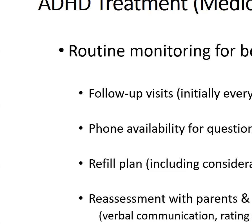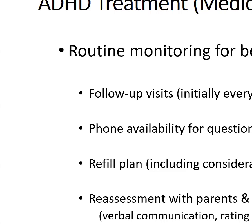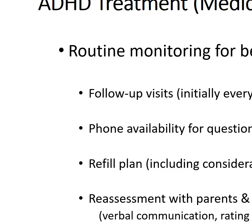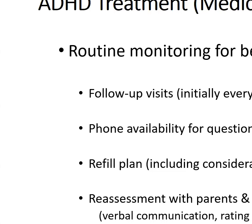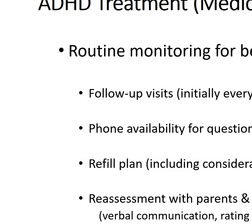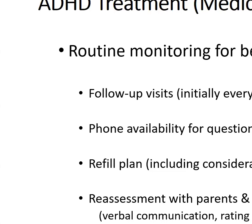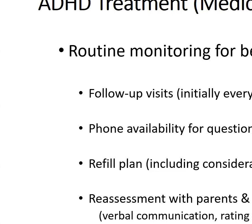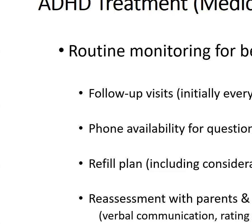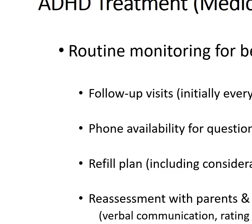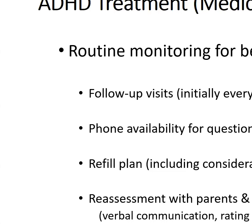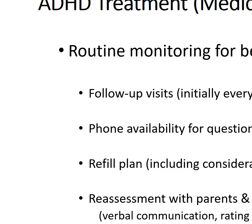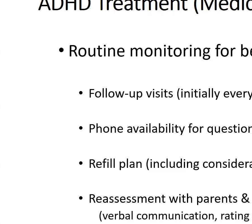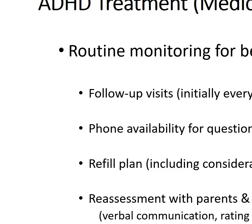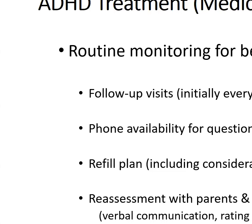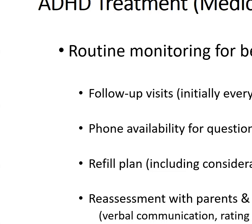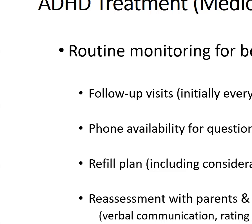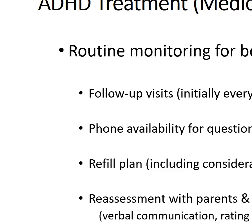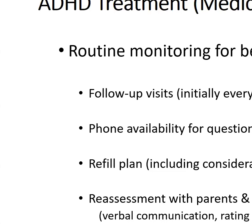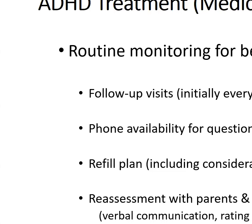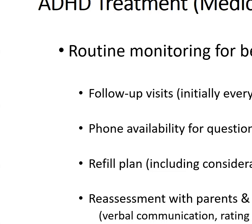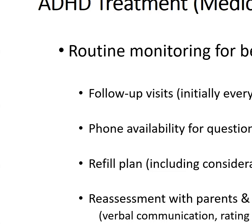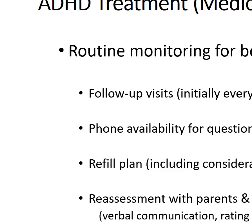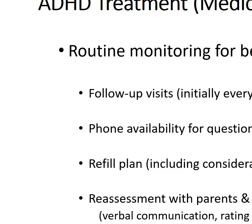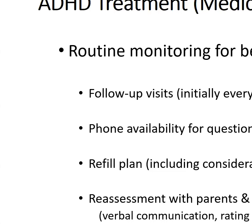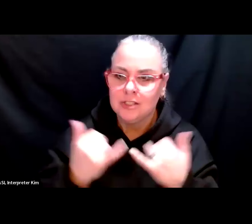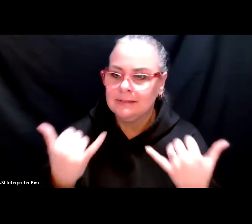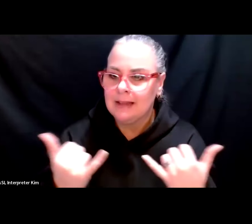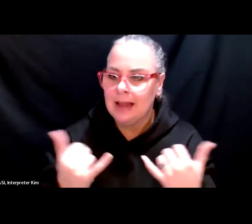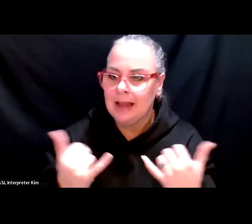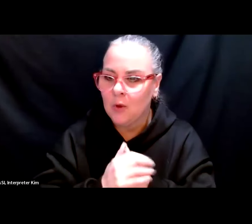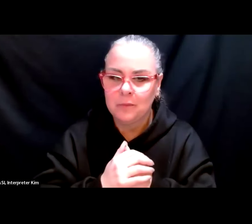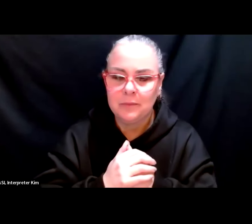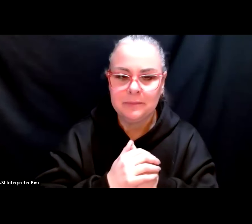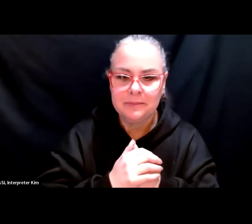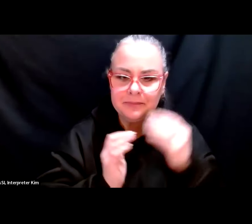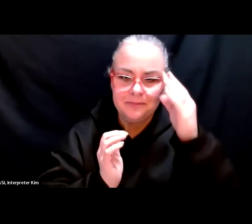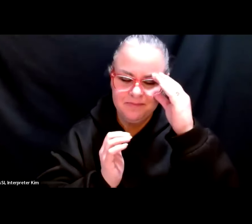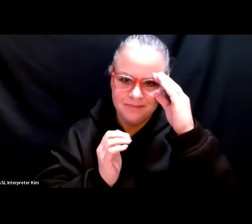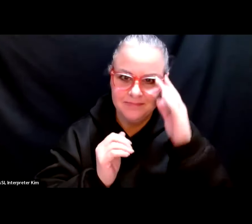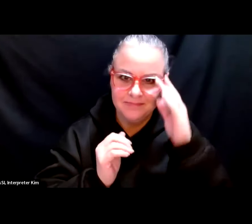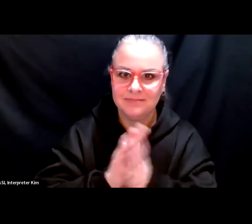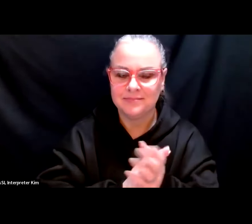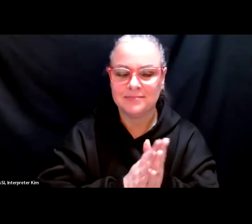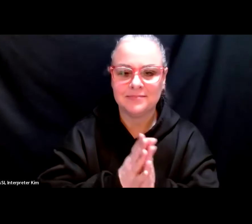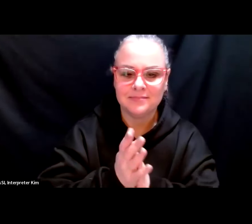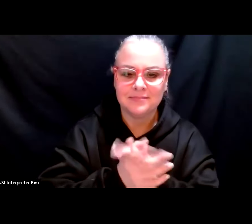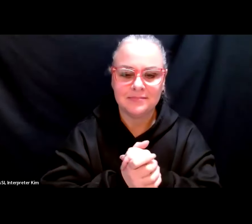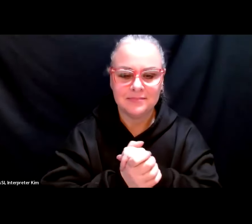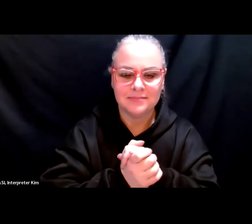past, and I want you all to have as much time to ask questions. So I'm gonna stop sharing.